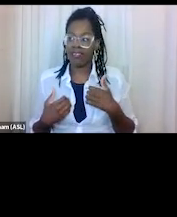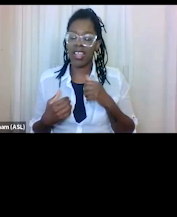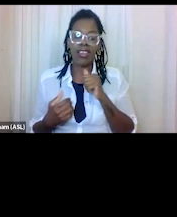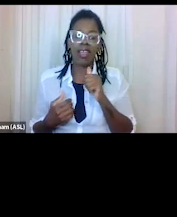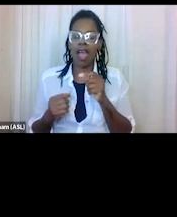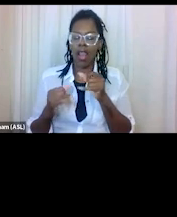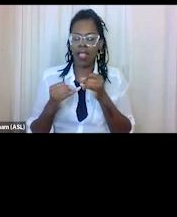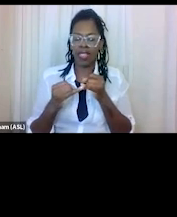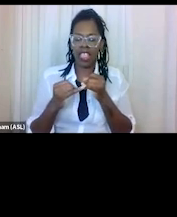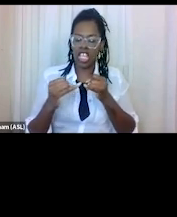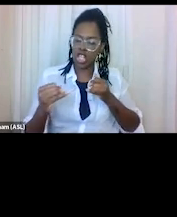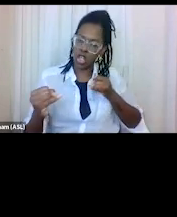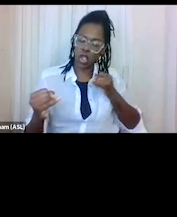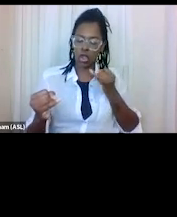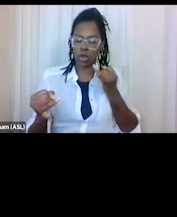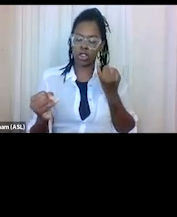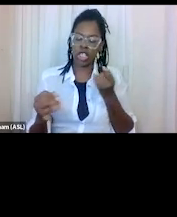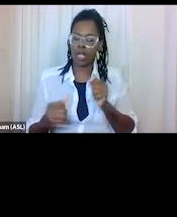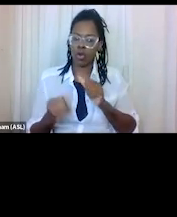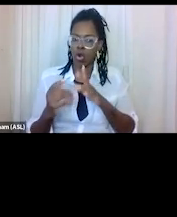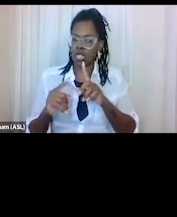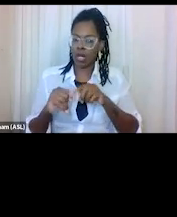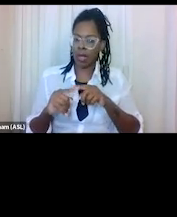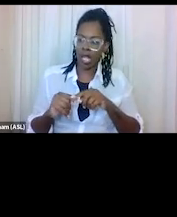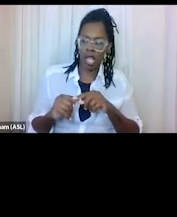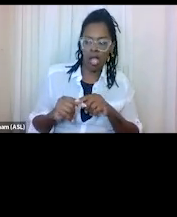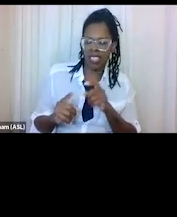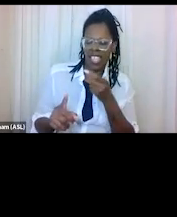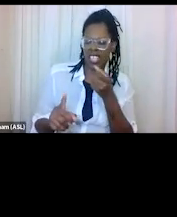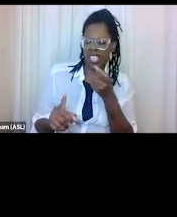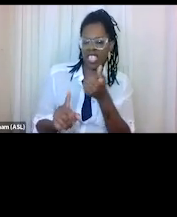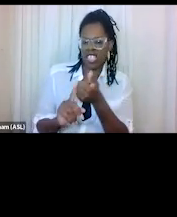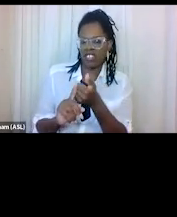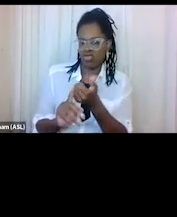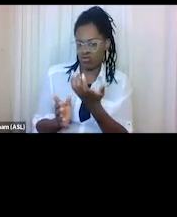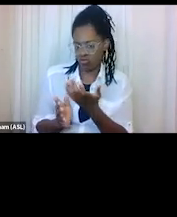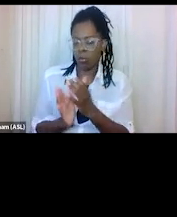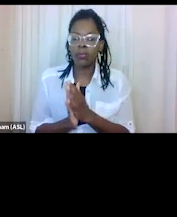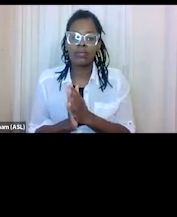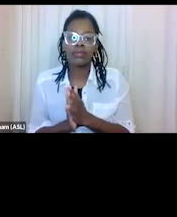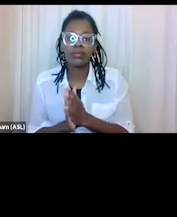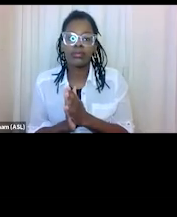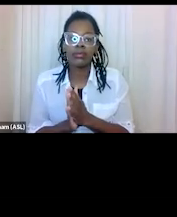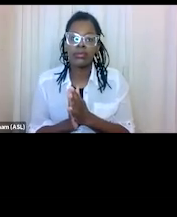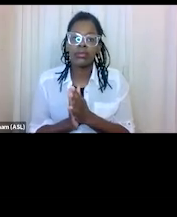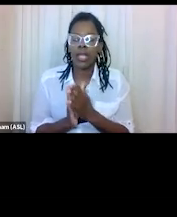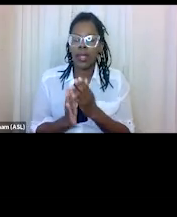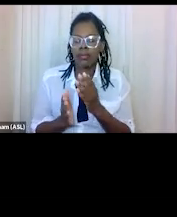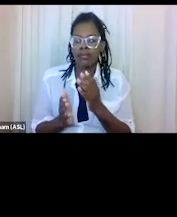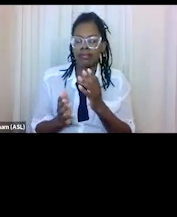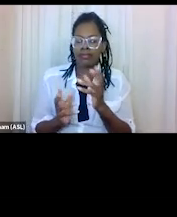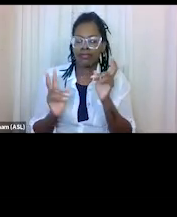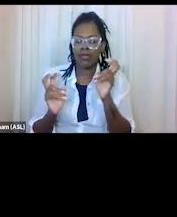of these various approaches depending on where the individual's need is, right? So this is the idea of meeting someone where they